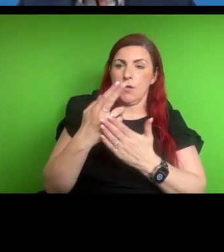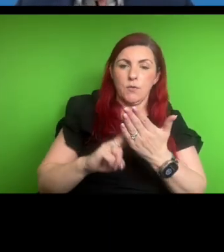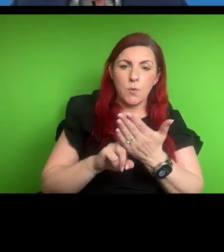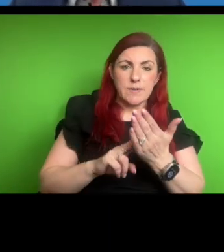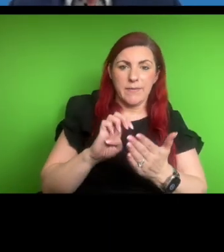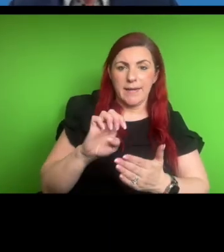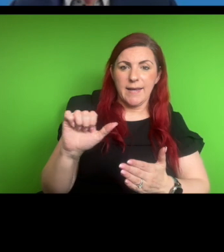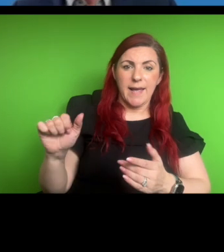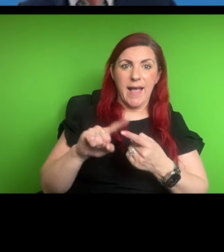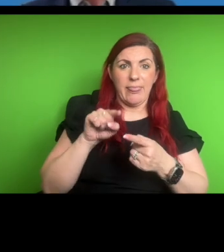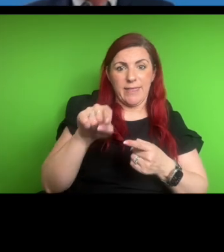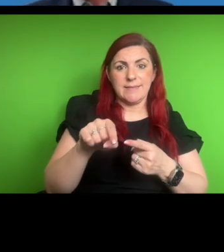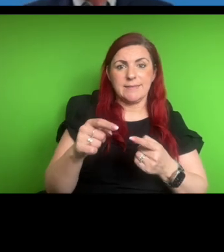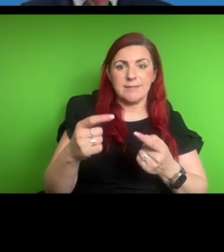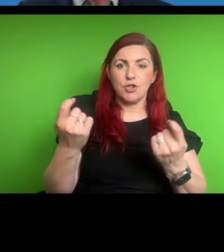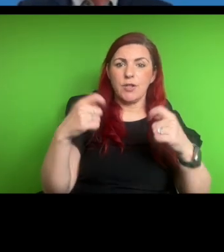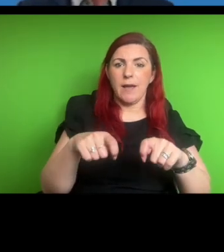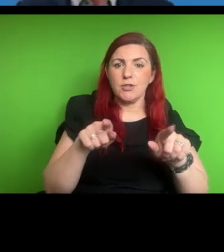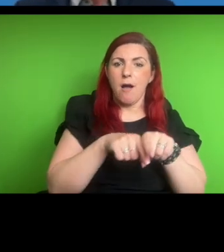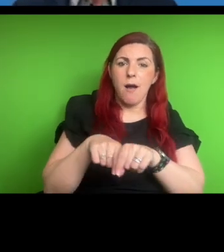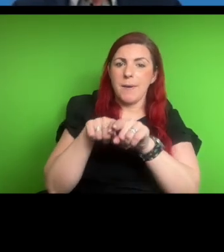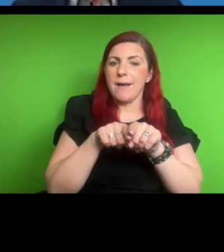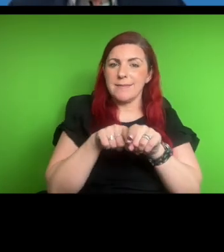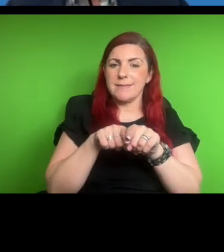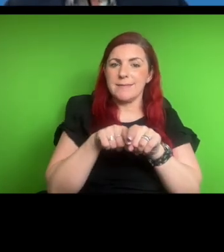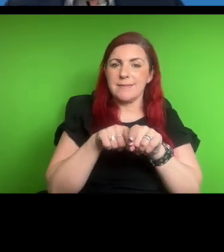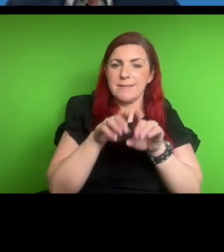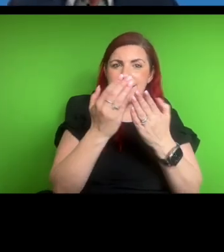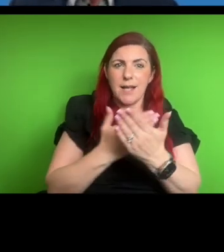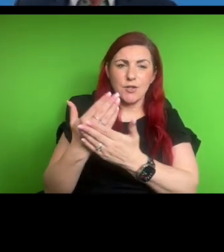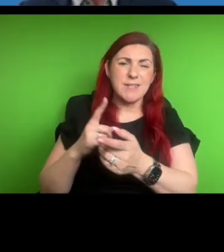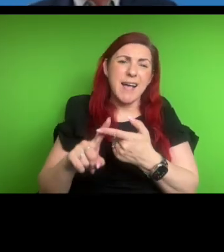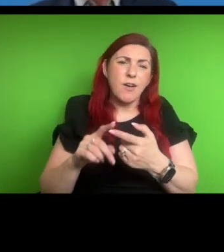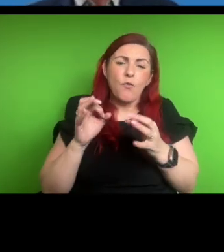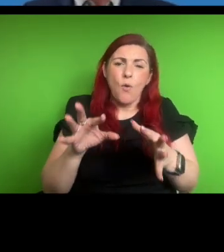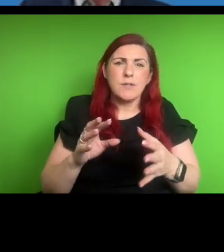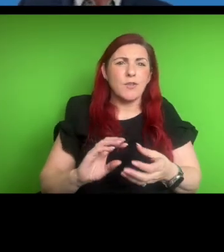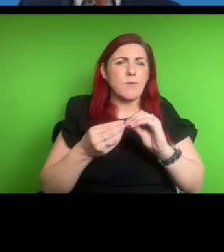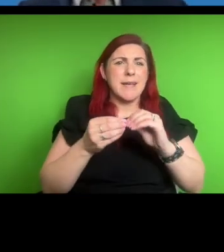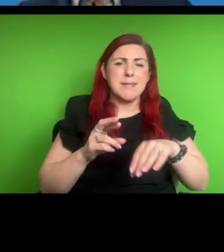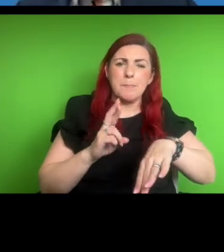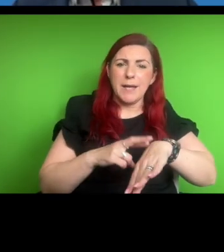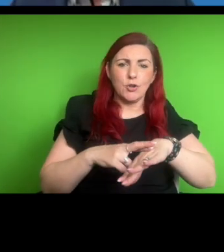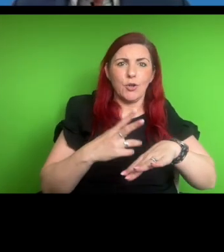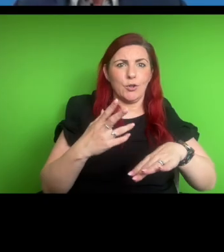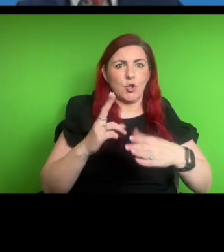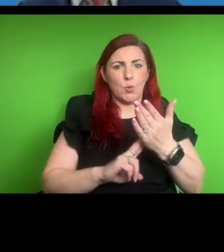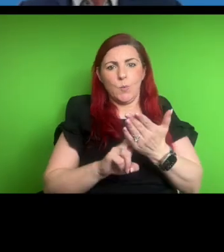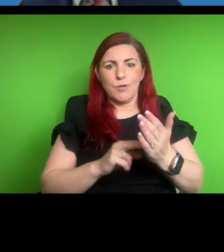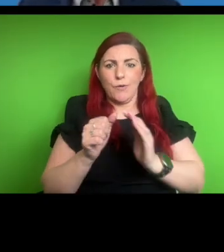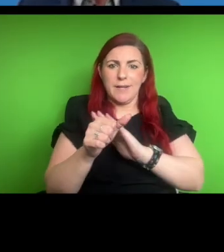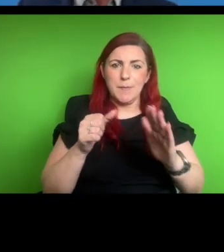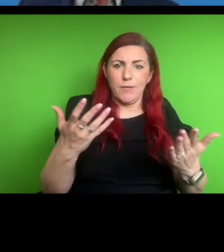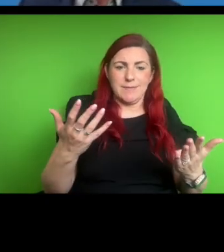it's a better user experience for all. I mean, I think we're all well aware on this call that accessibility improves an